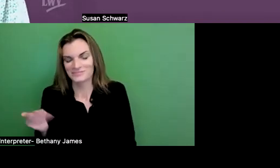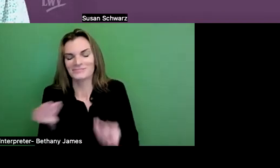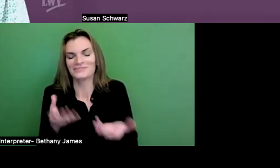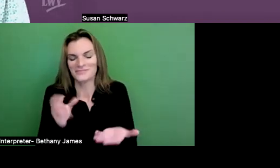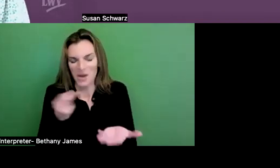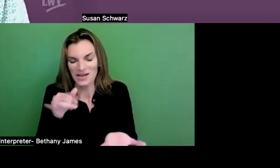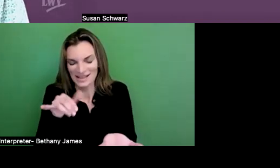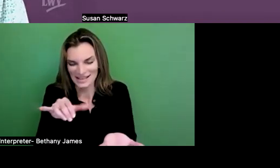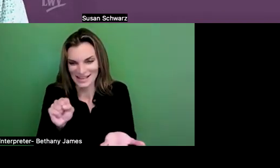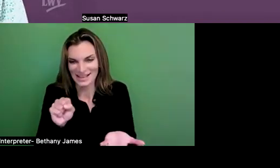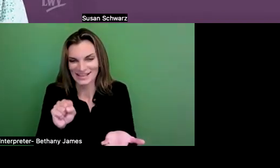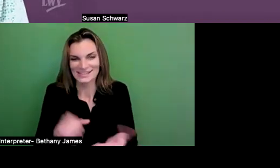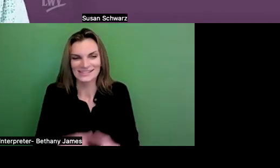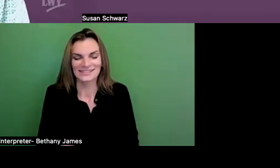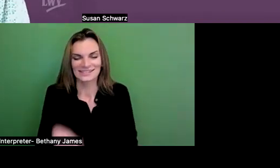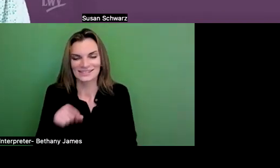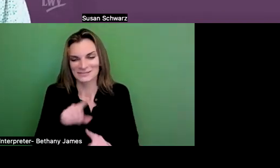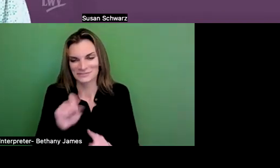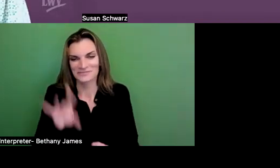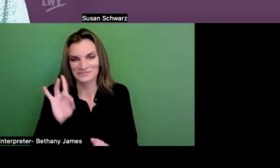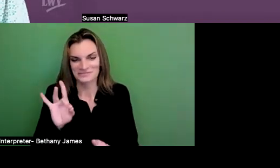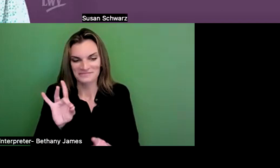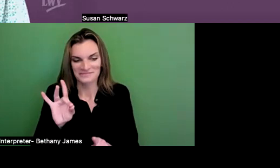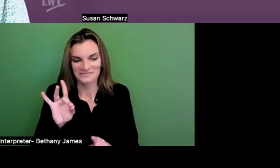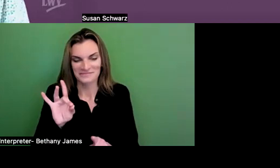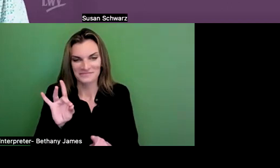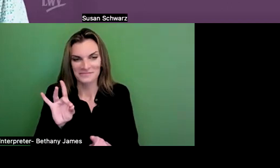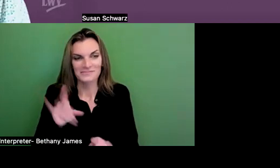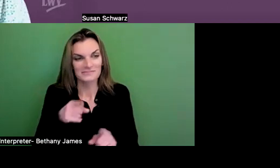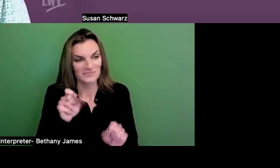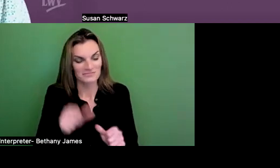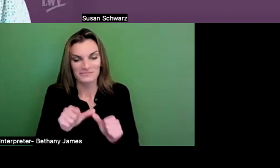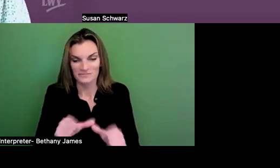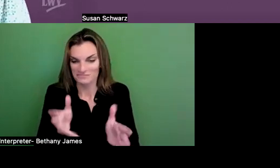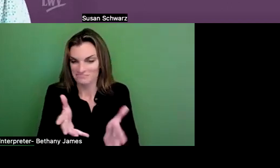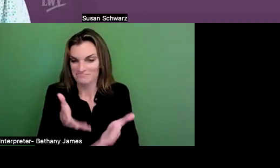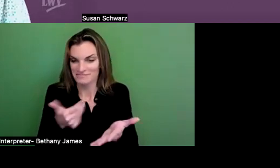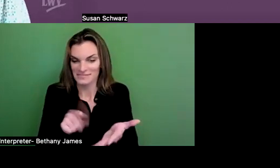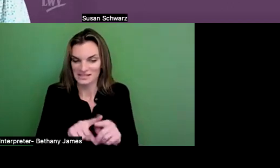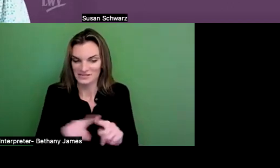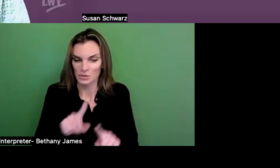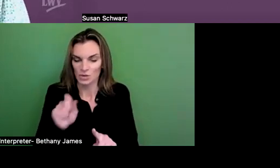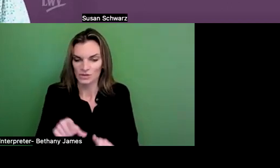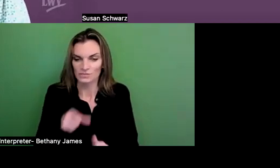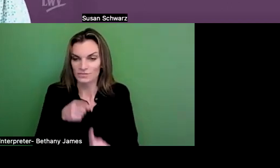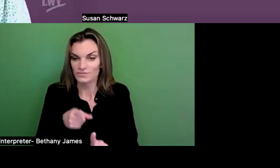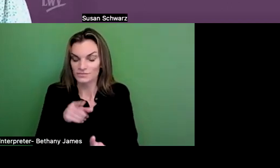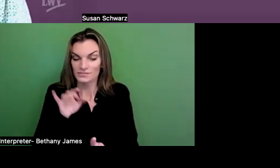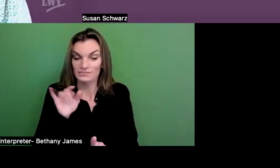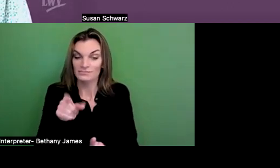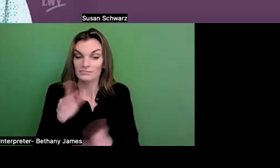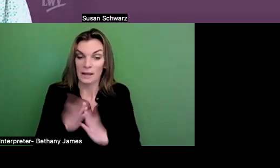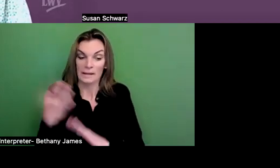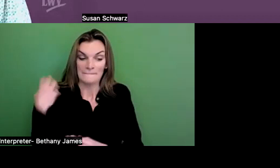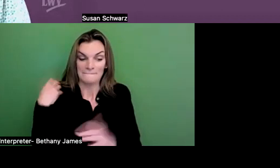Sorry. So question 8 goes to you, Mr. Rossillo. You can keep talking, but a different question. As mayor, do you plan to work with the